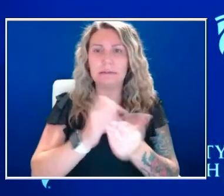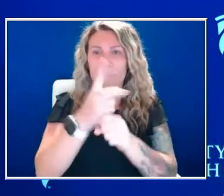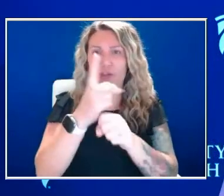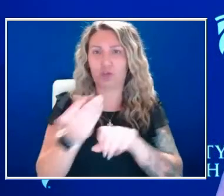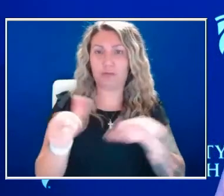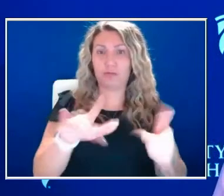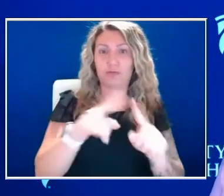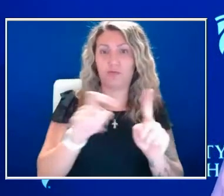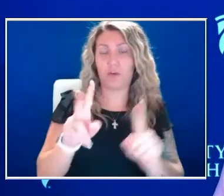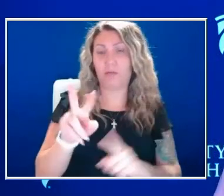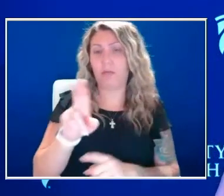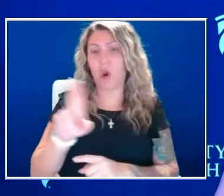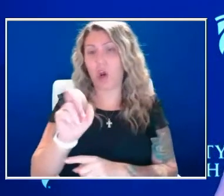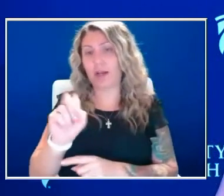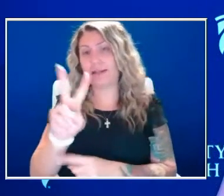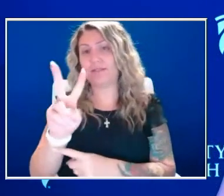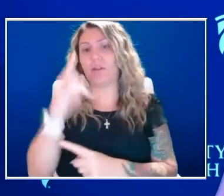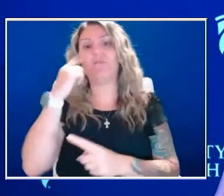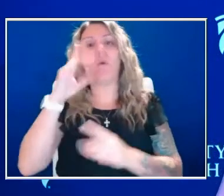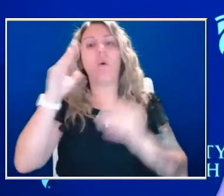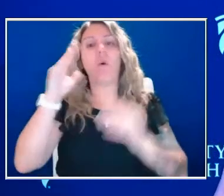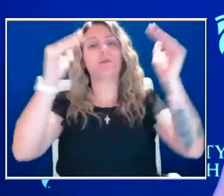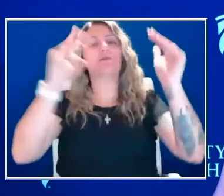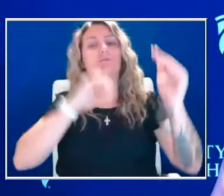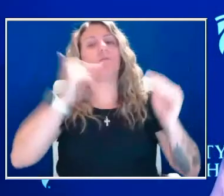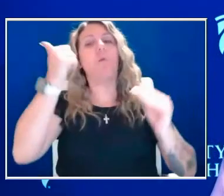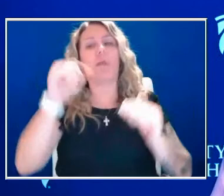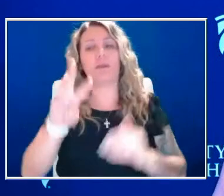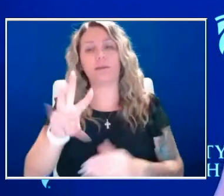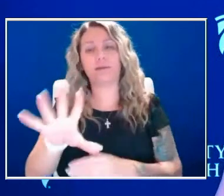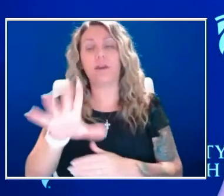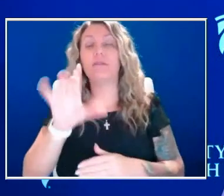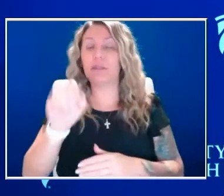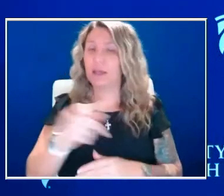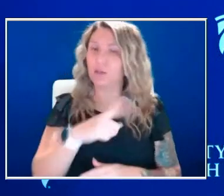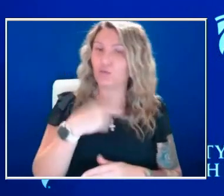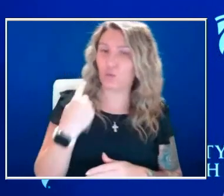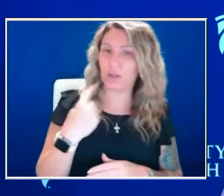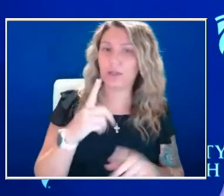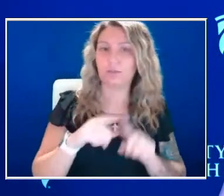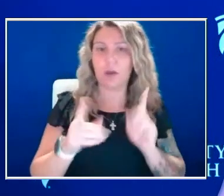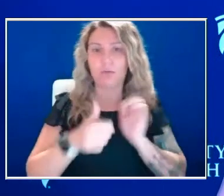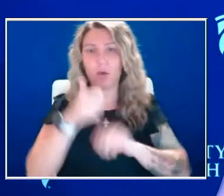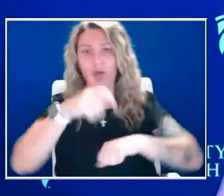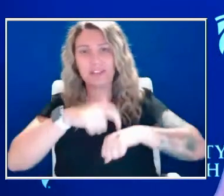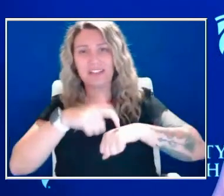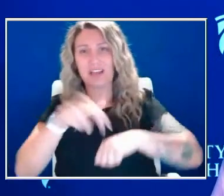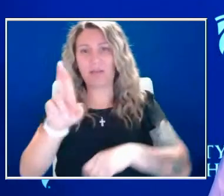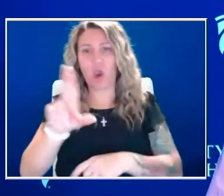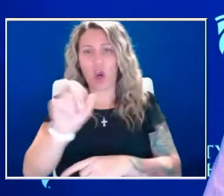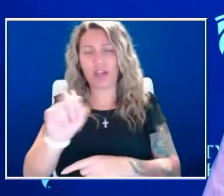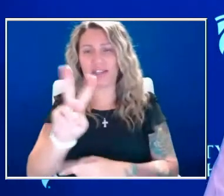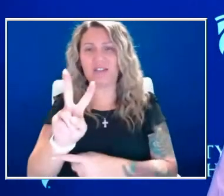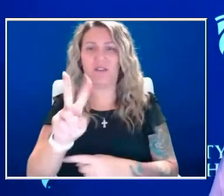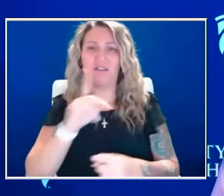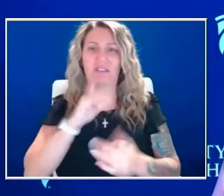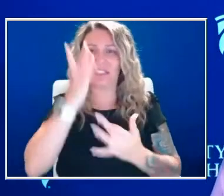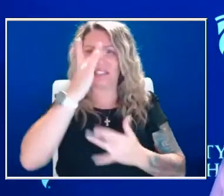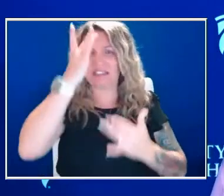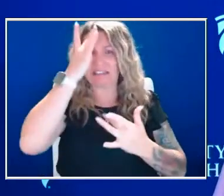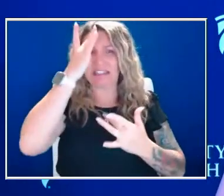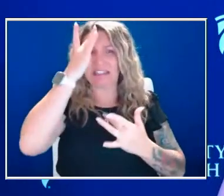over 65. So it is certainly a risk factor, even though we most of the time consider RSV a disease of the very, very